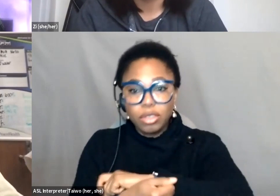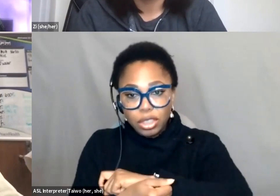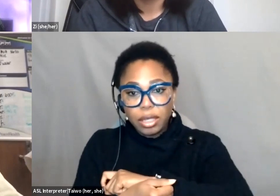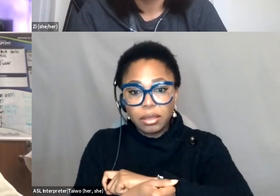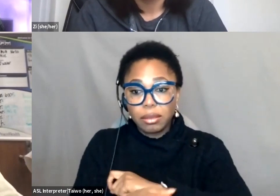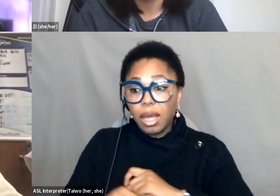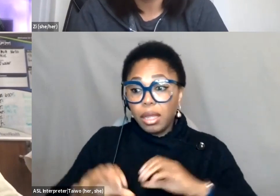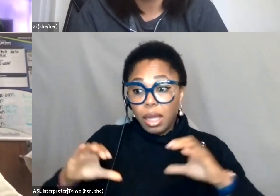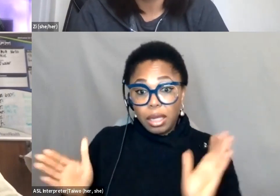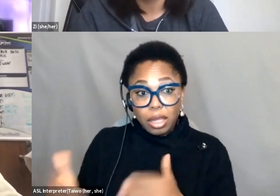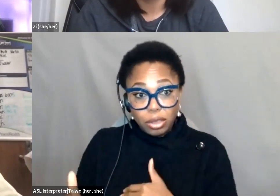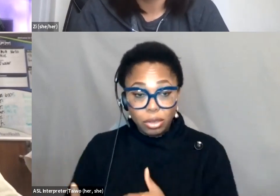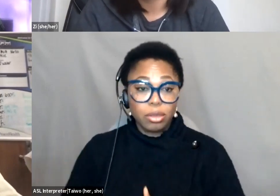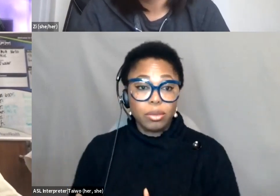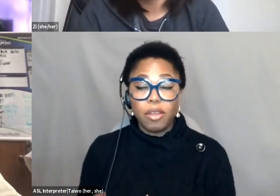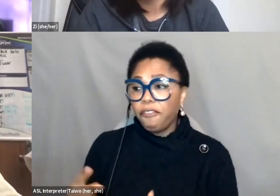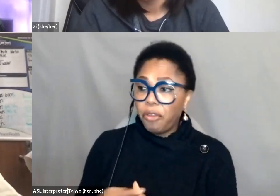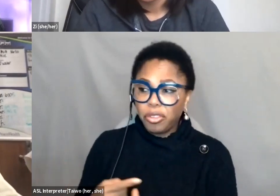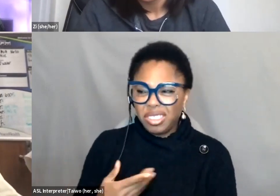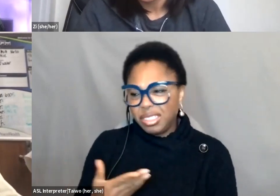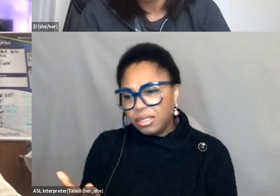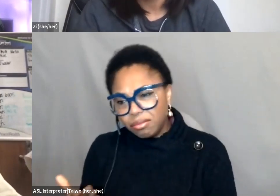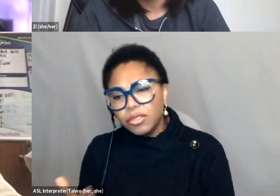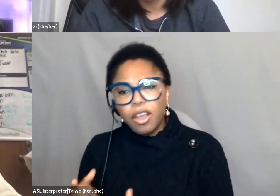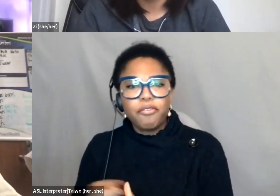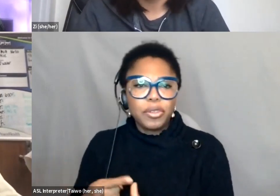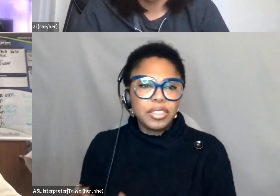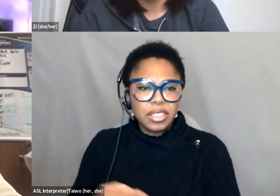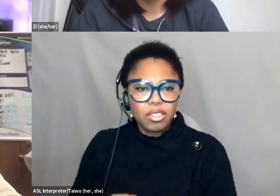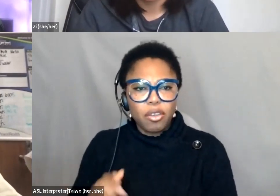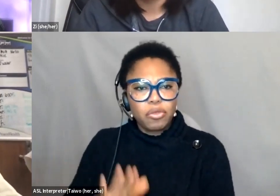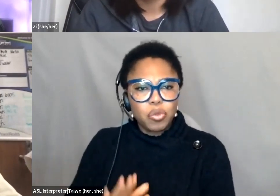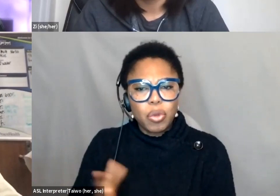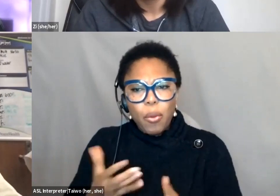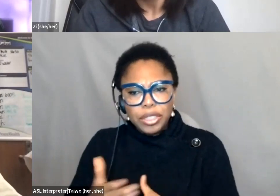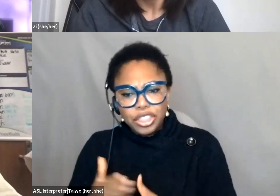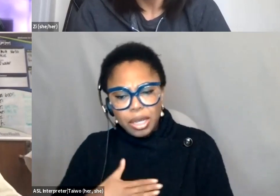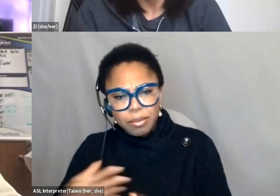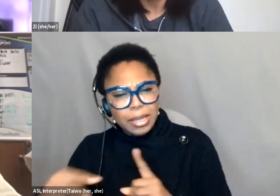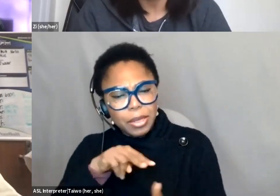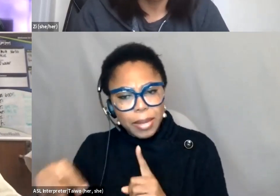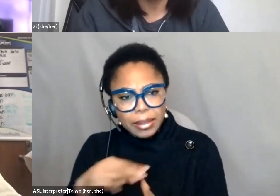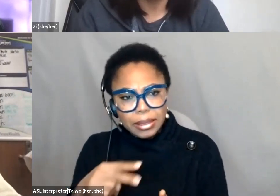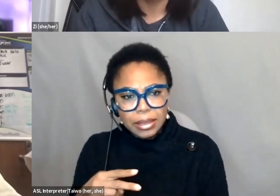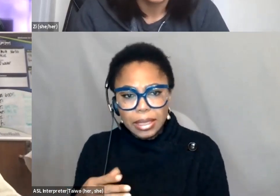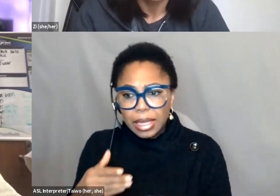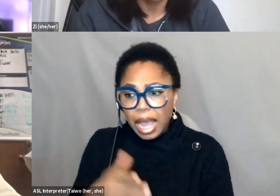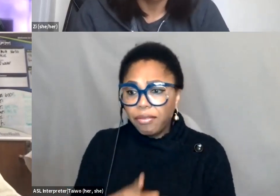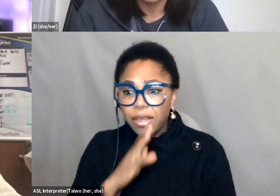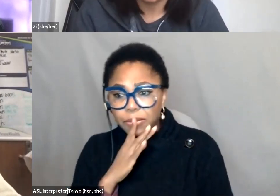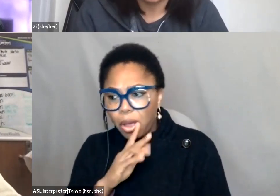the classroom, one of the first days of school, I want to share my perspective. After I